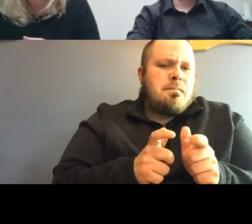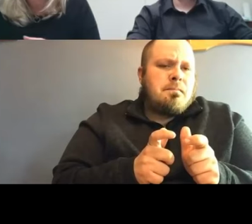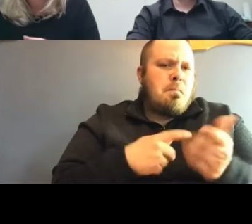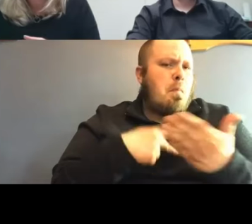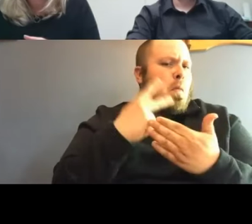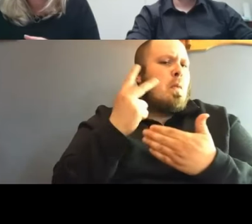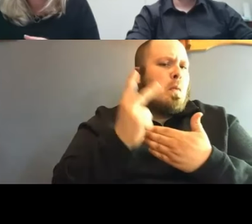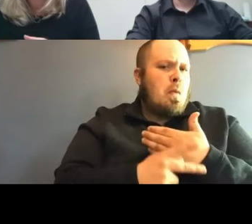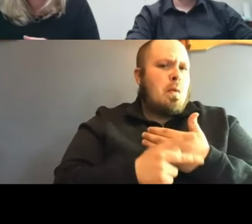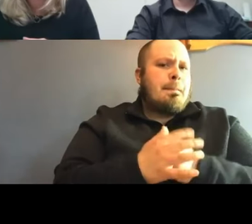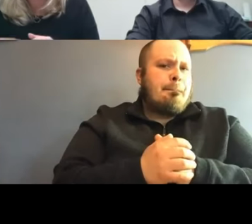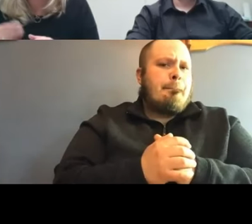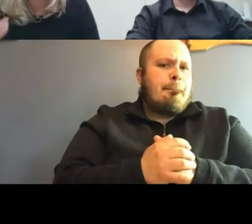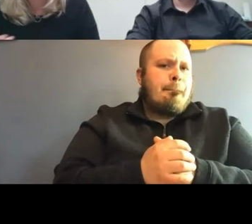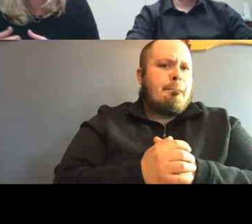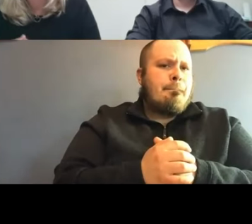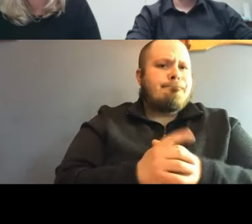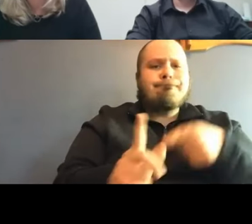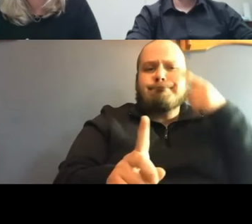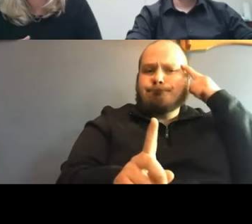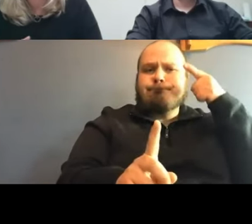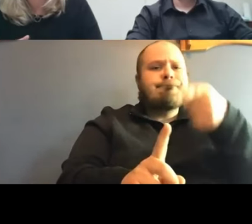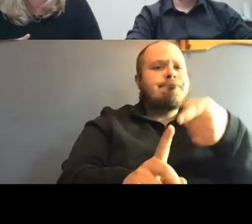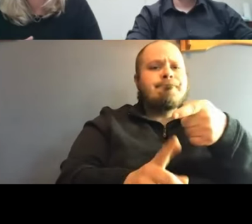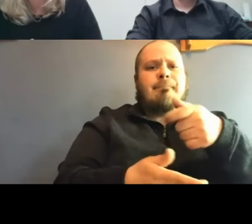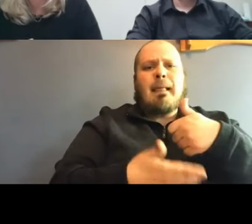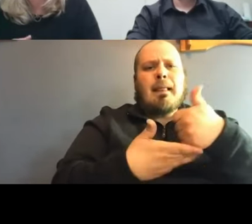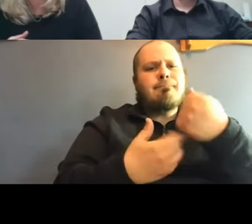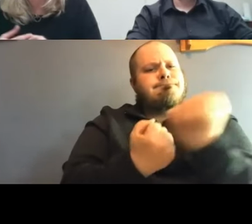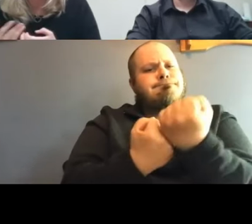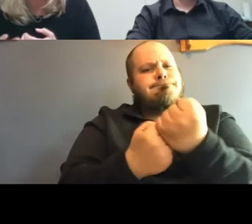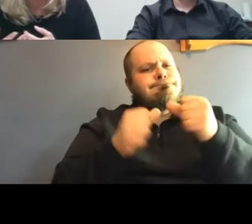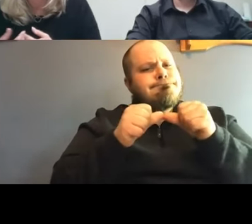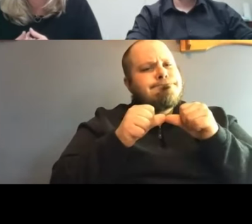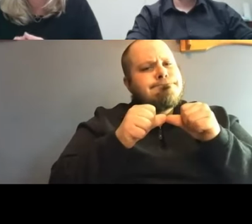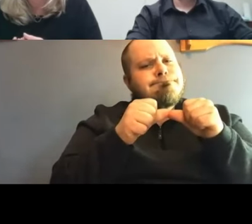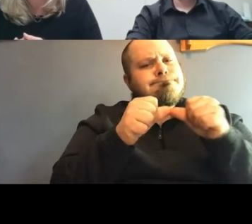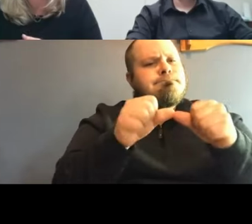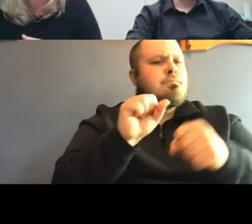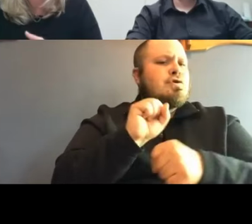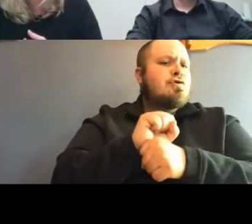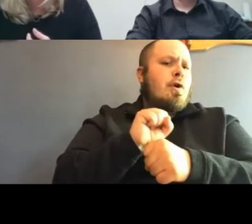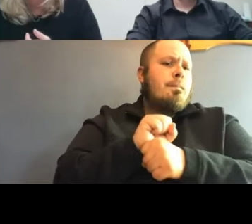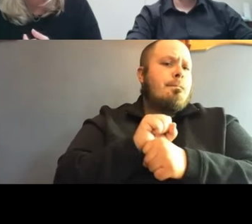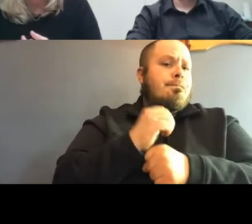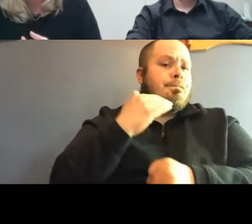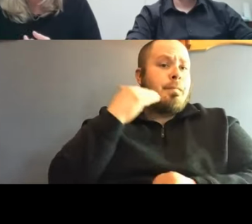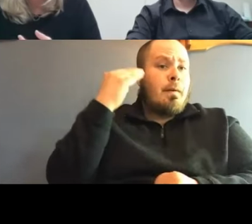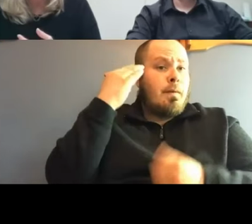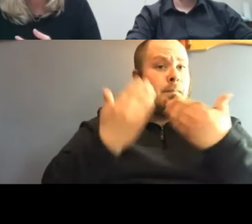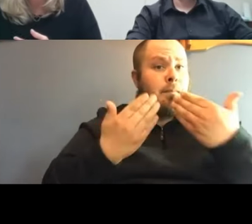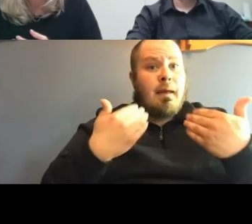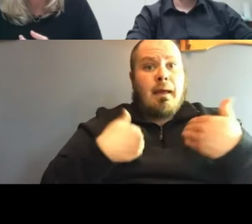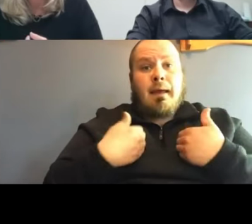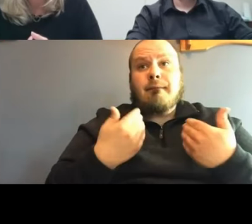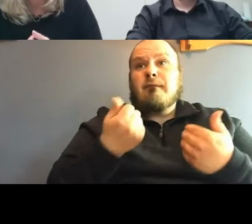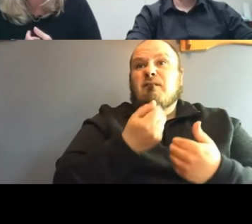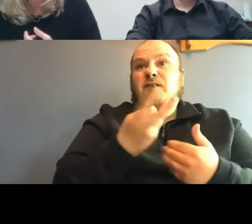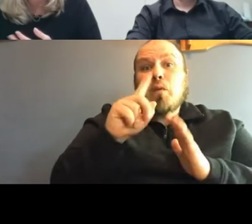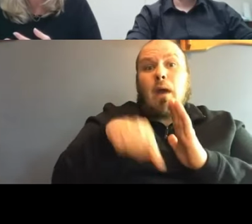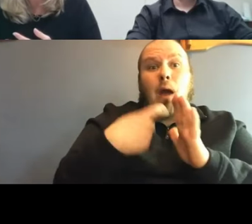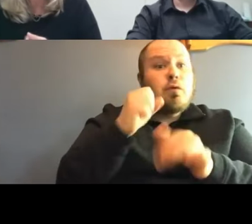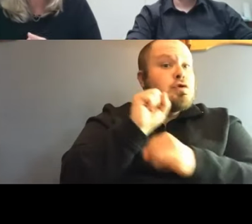program, and it is to help maintain the job. So the adult might have a couple hours of